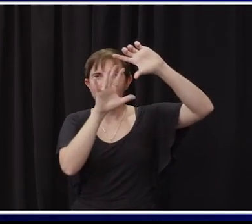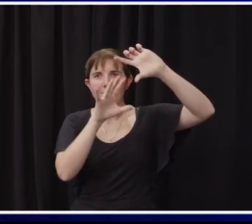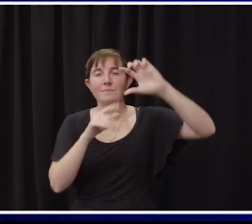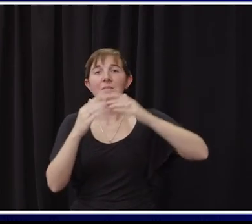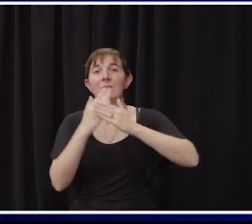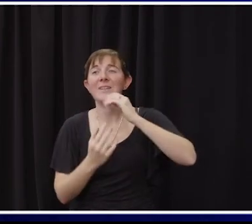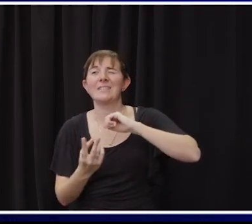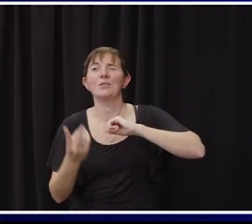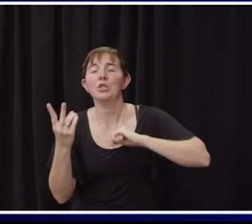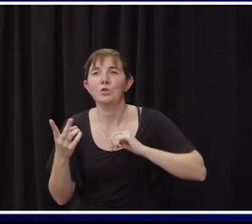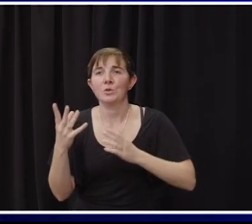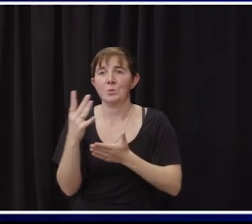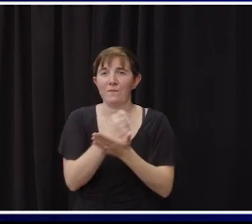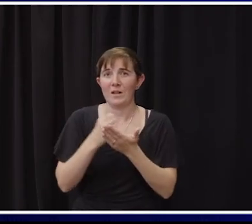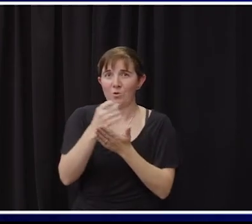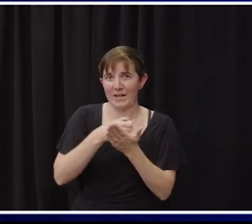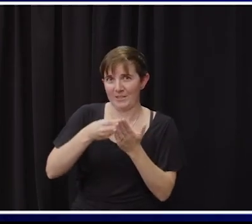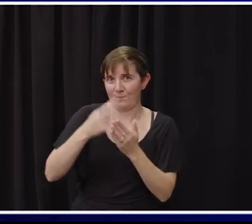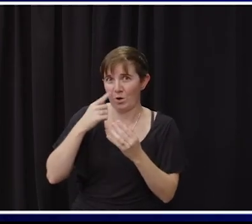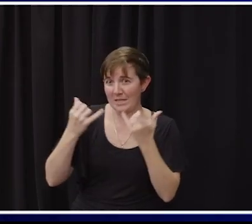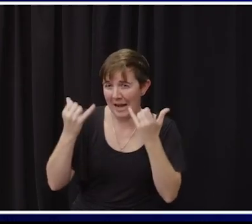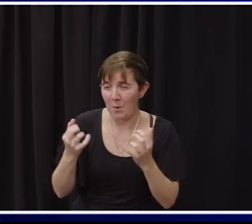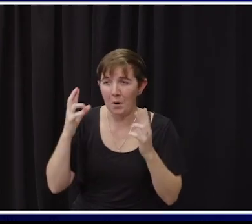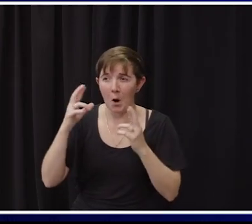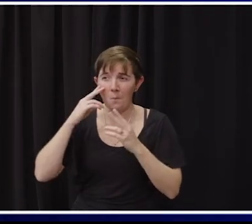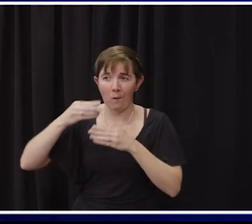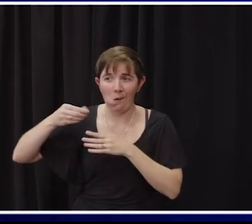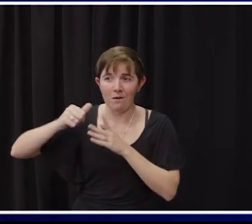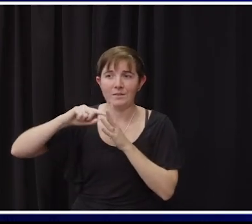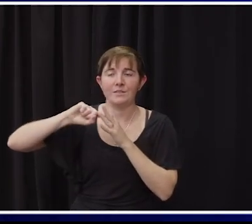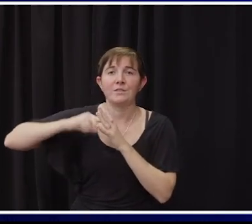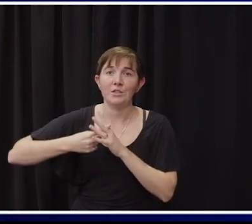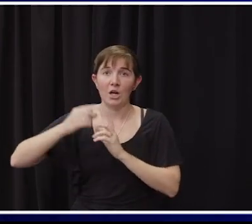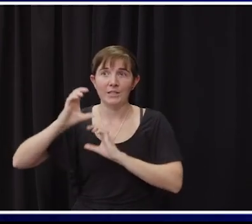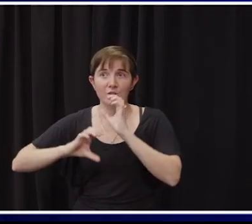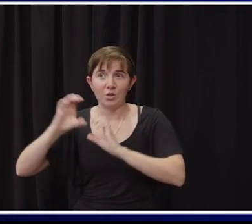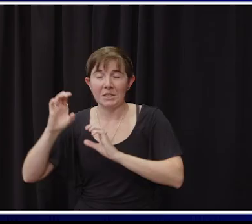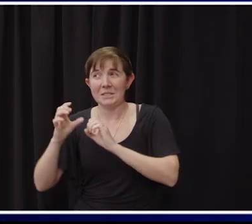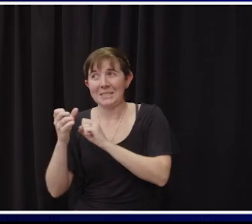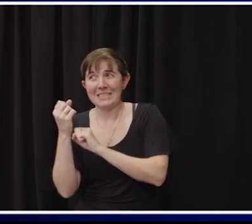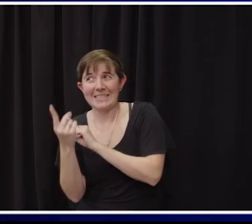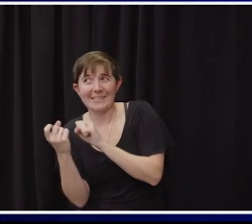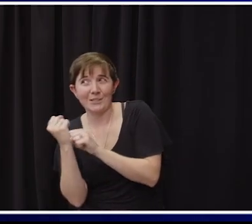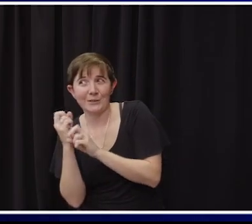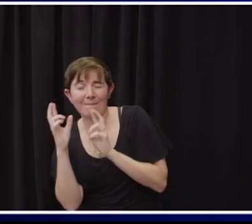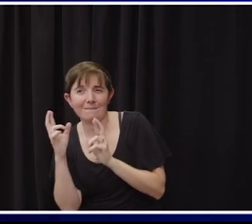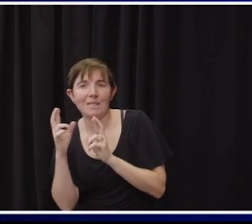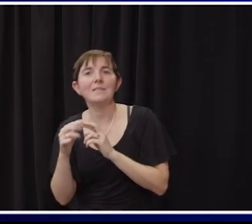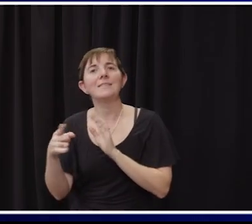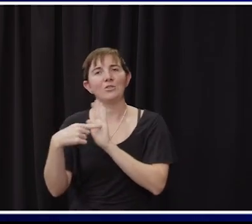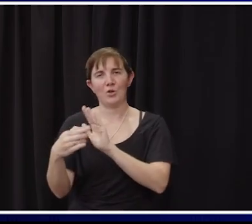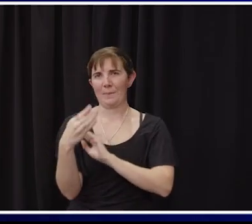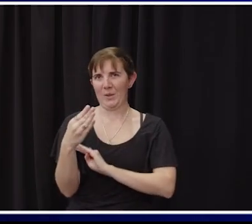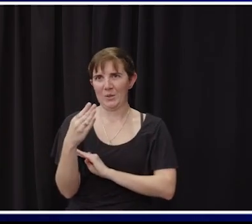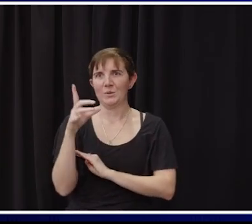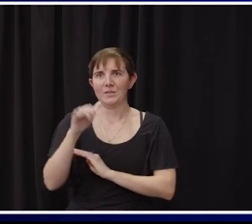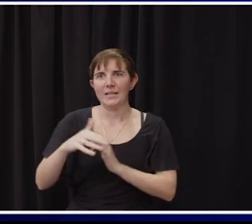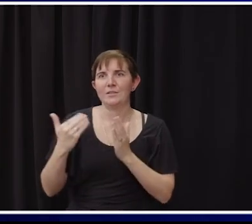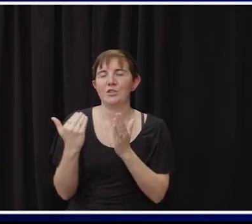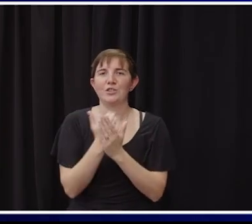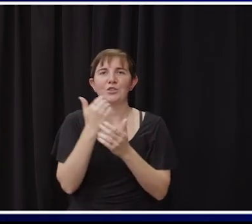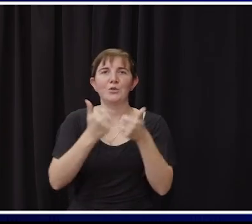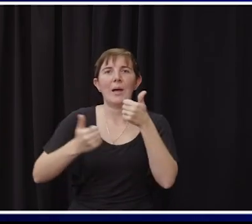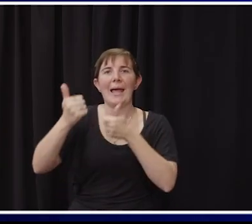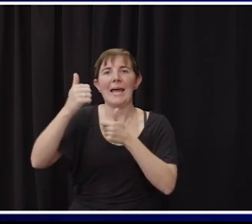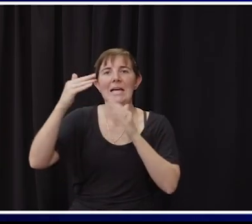which they're fundraising for right now, and we hope will be under construction maybe in a year, that's shown in blue. So that's a new head house for